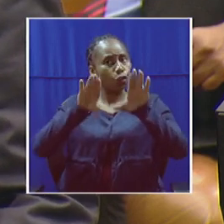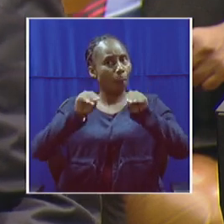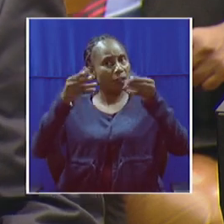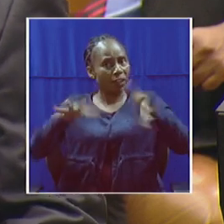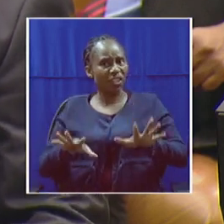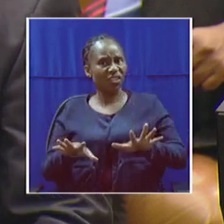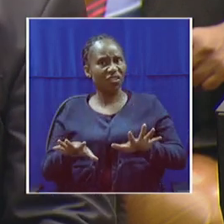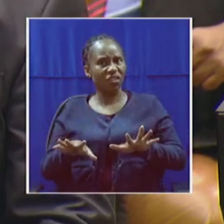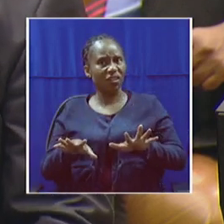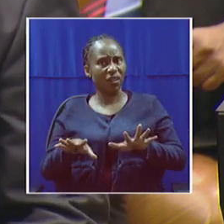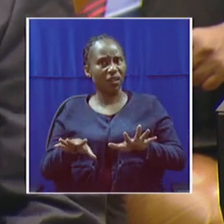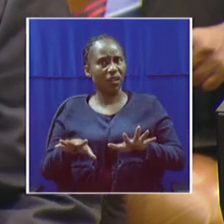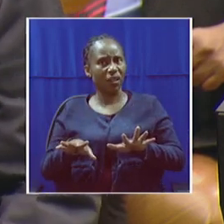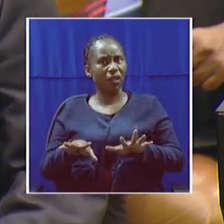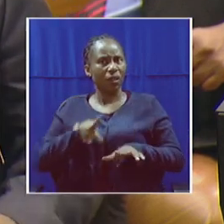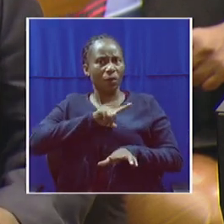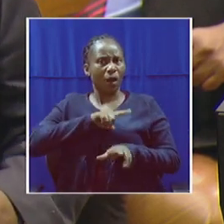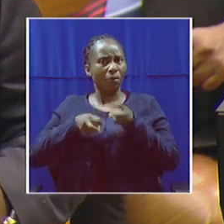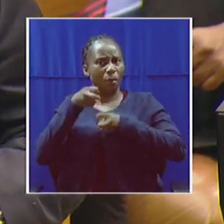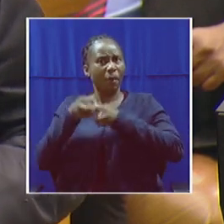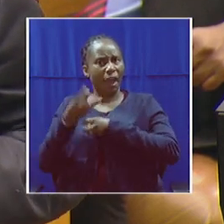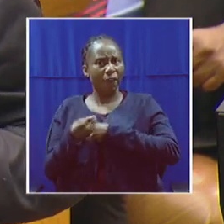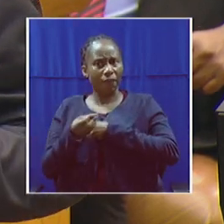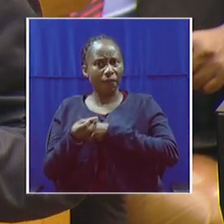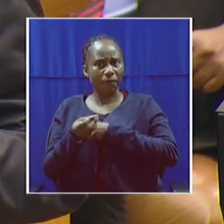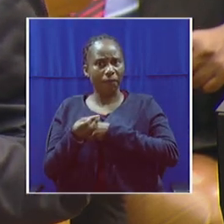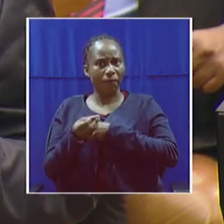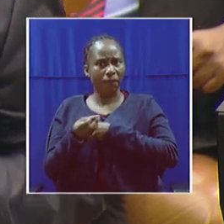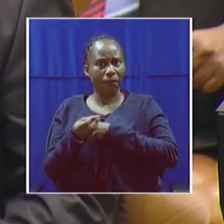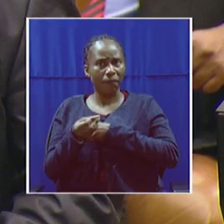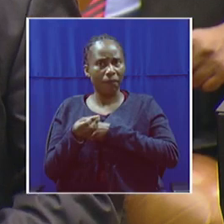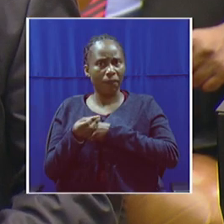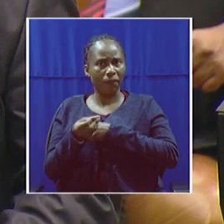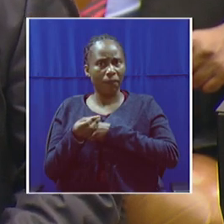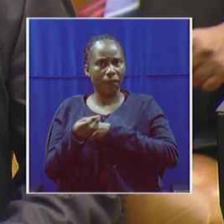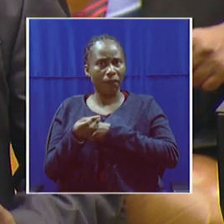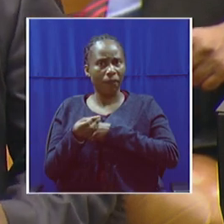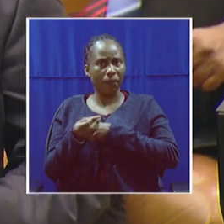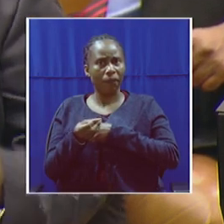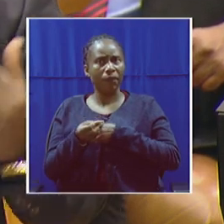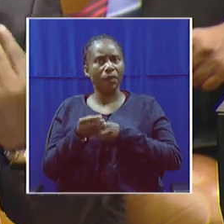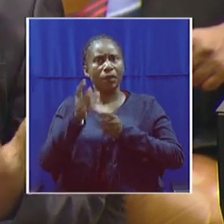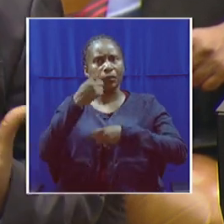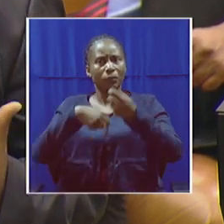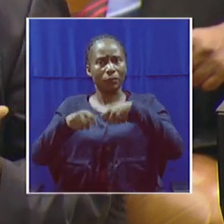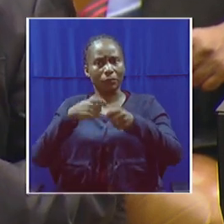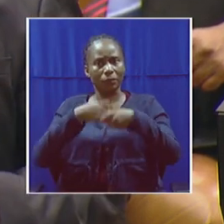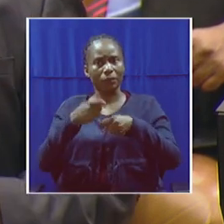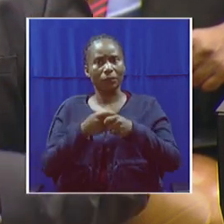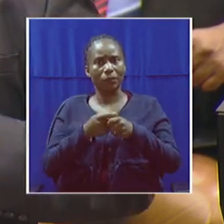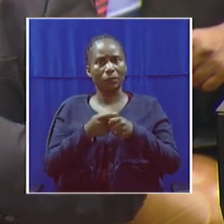Farmers the commercialization of black Farmers is an ongoing process it has